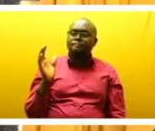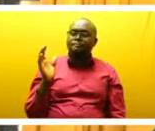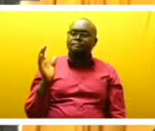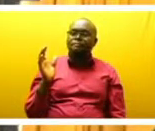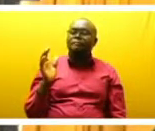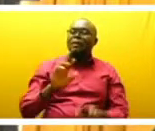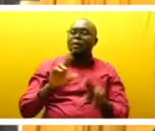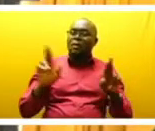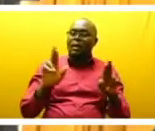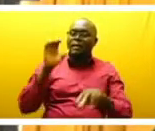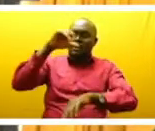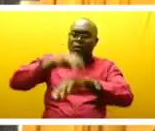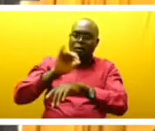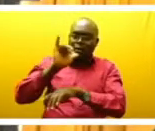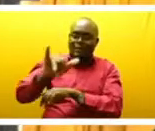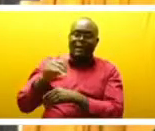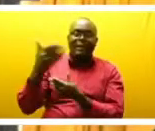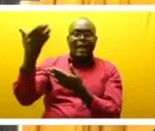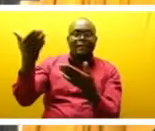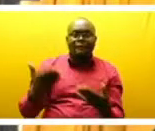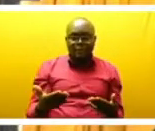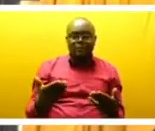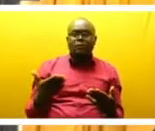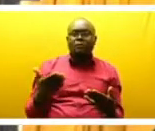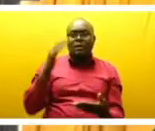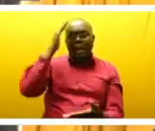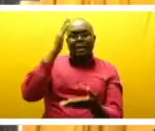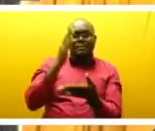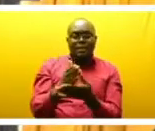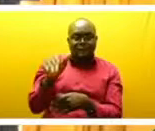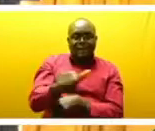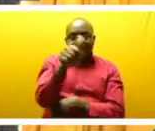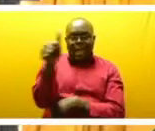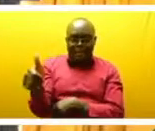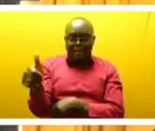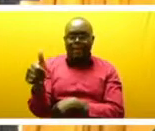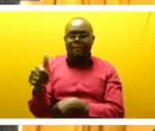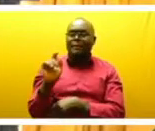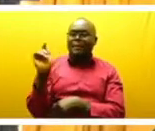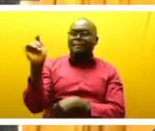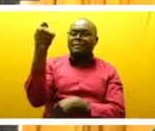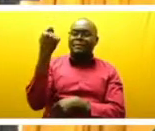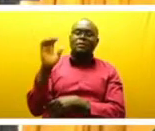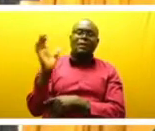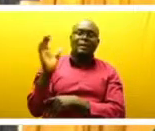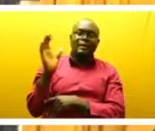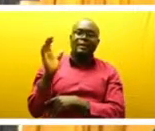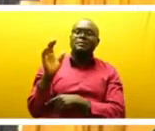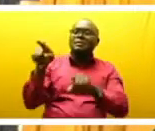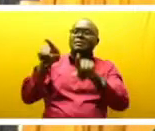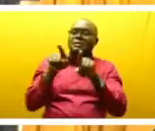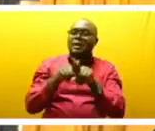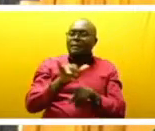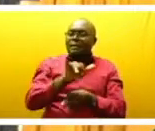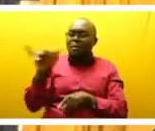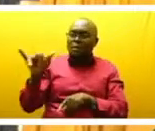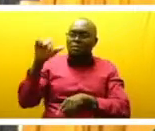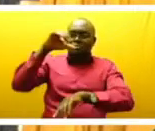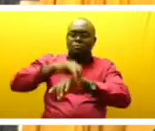already had received that invitation. I believe the other presidential candidates had those